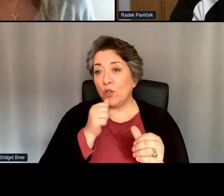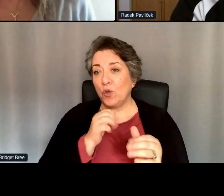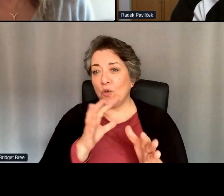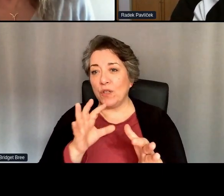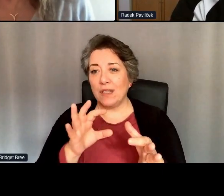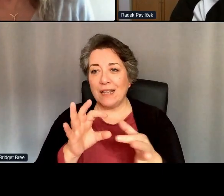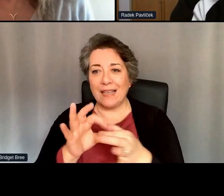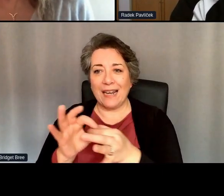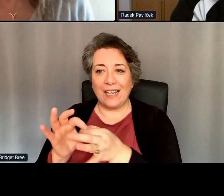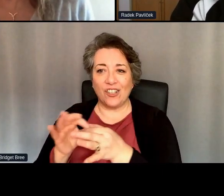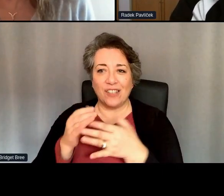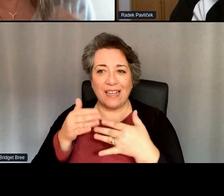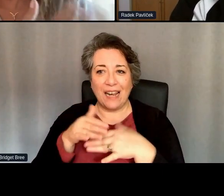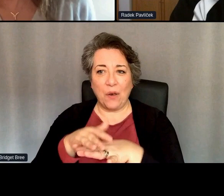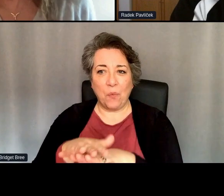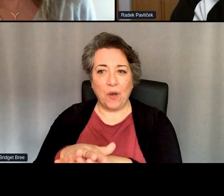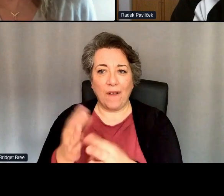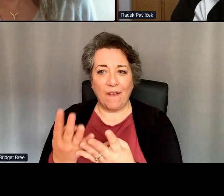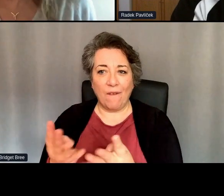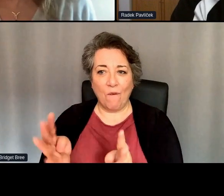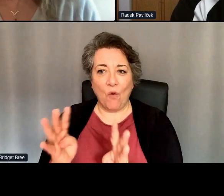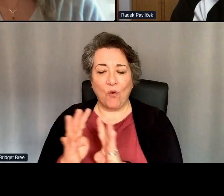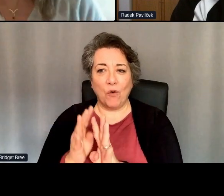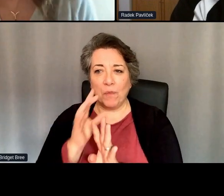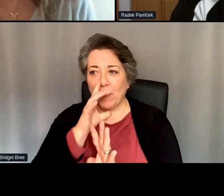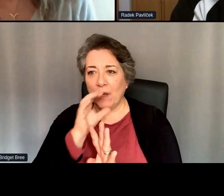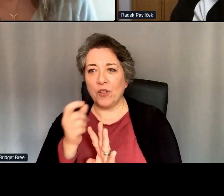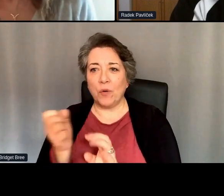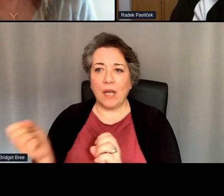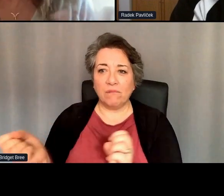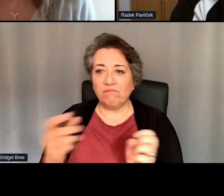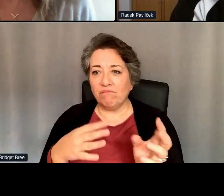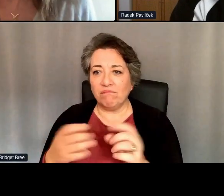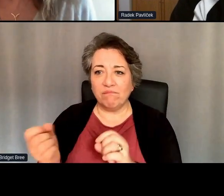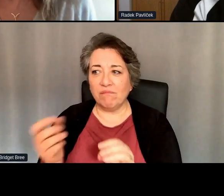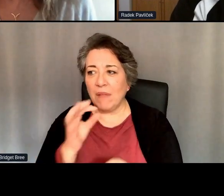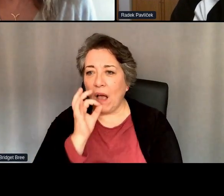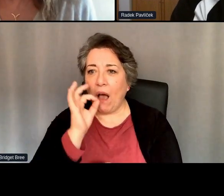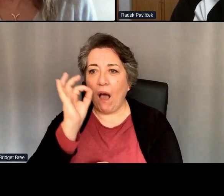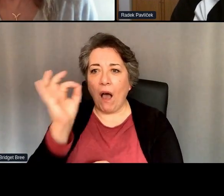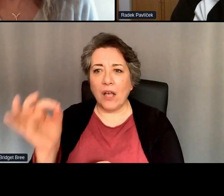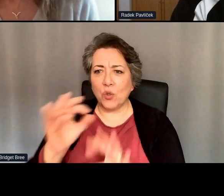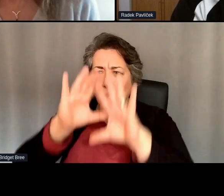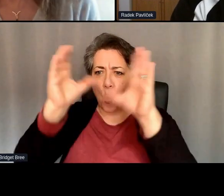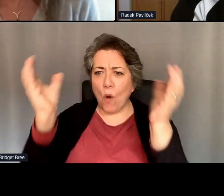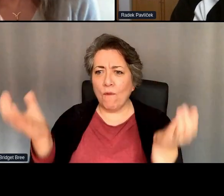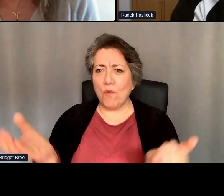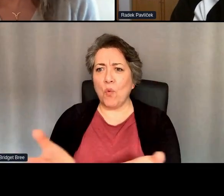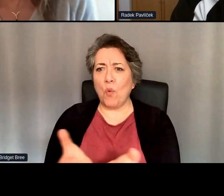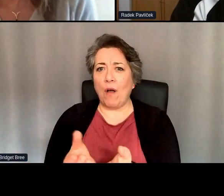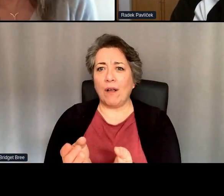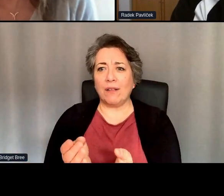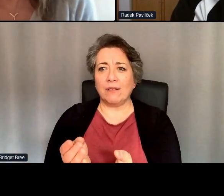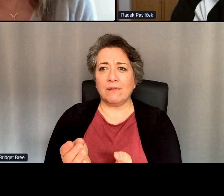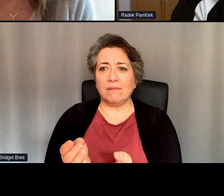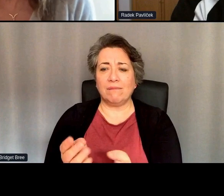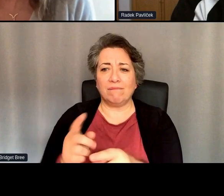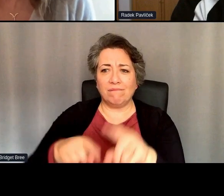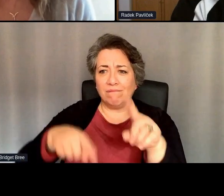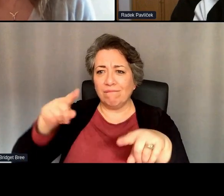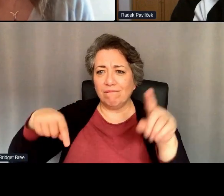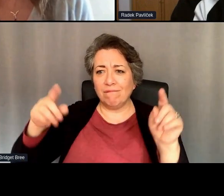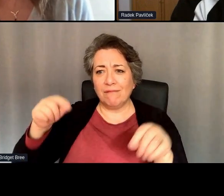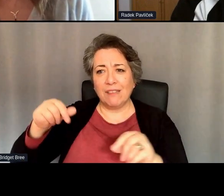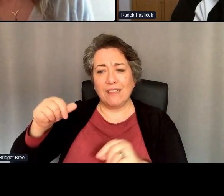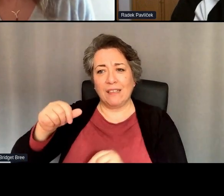networking platform, the forum, because you can really ask questions and get questions from all over the world and all the experts that are involved. And you know that they know what they're talking about,